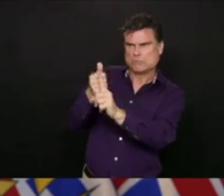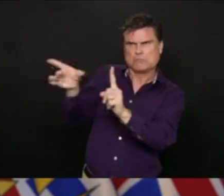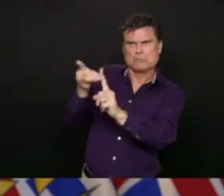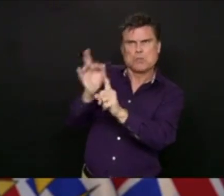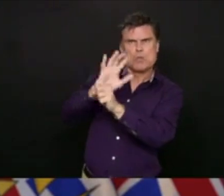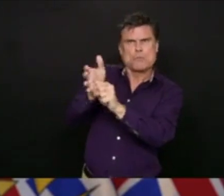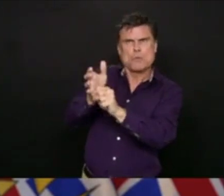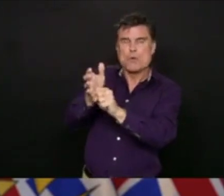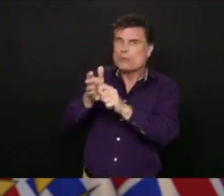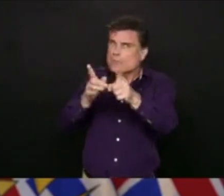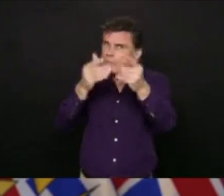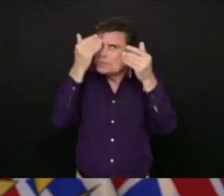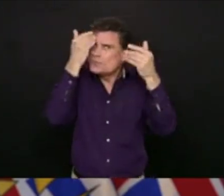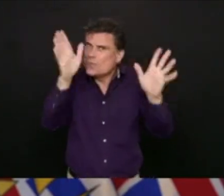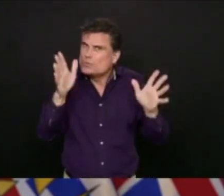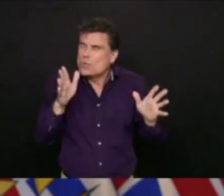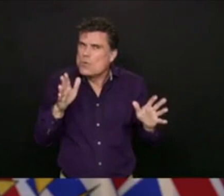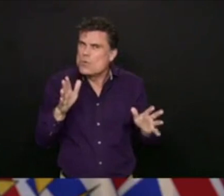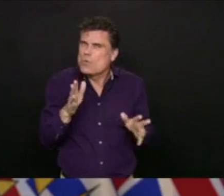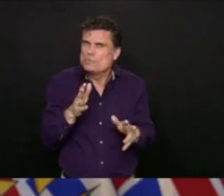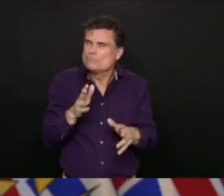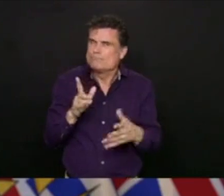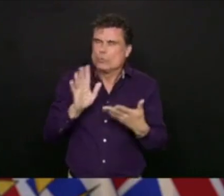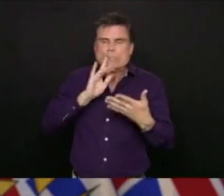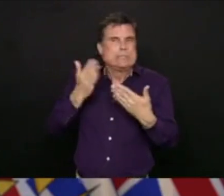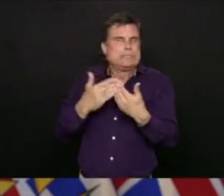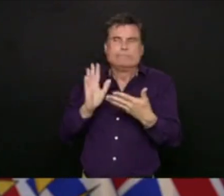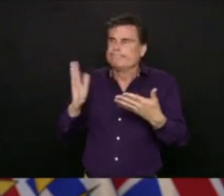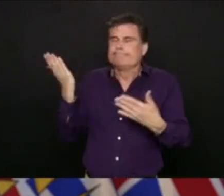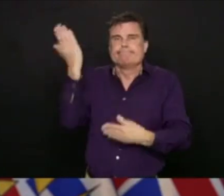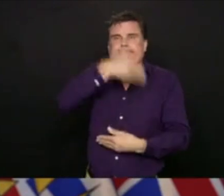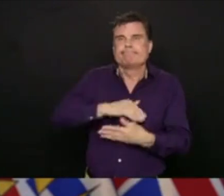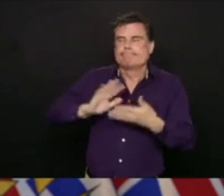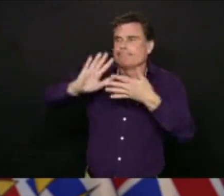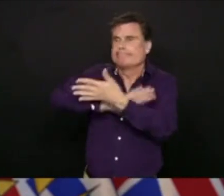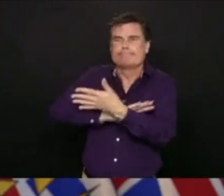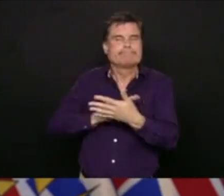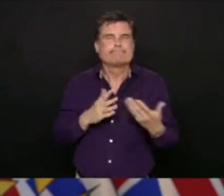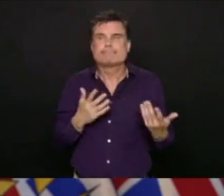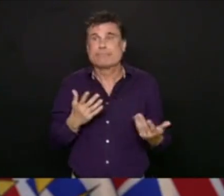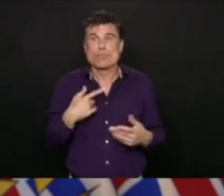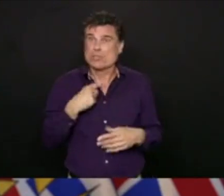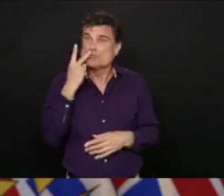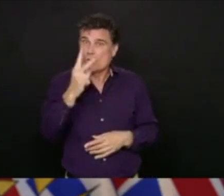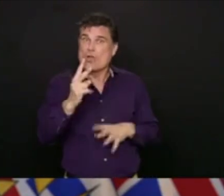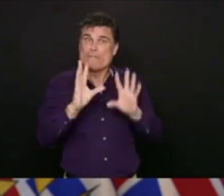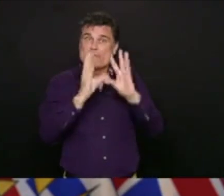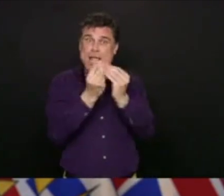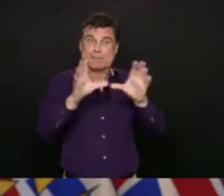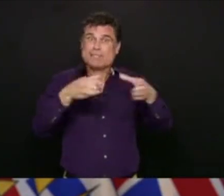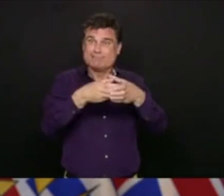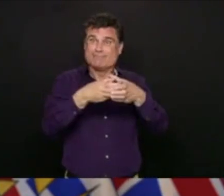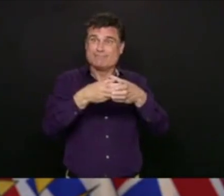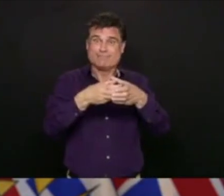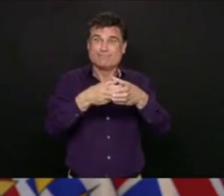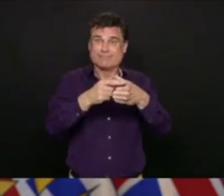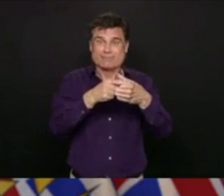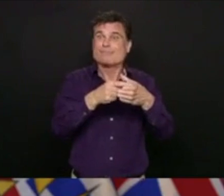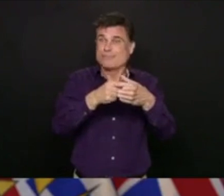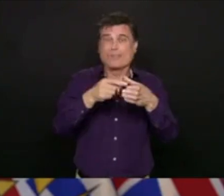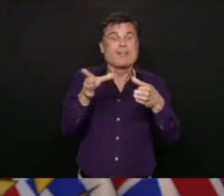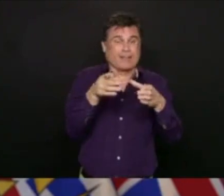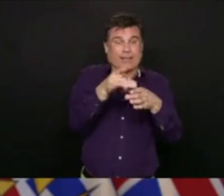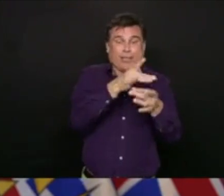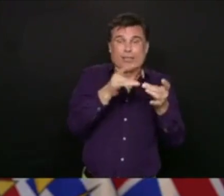seen transmission in families when people have come back from working and not realizing they're ill or having quite